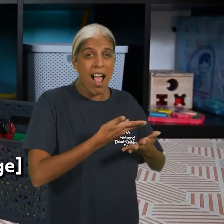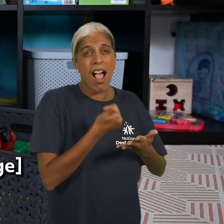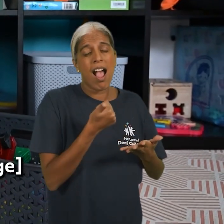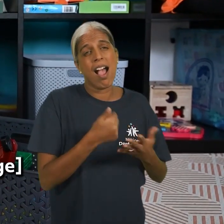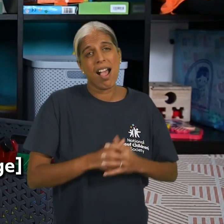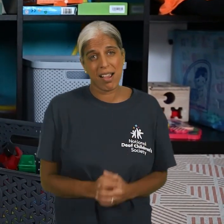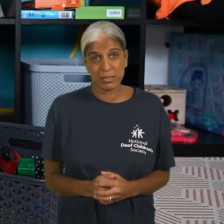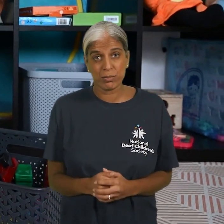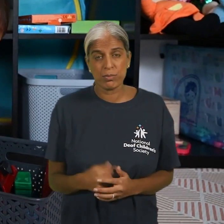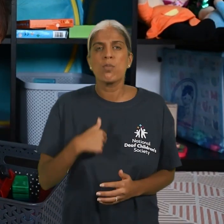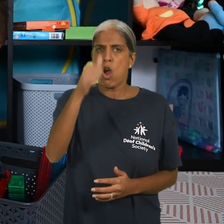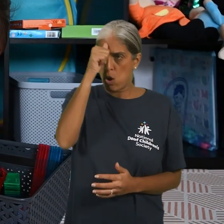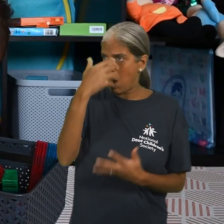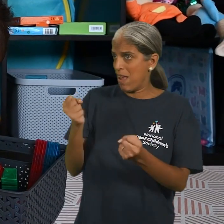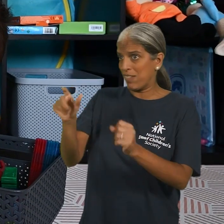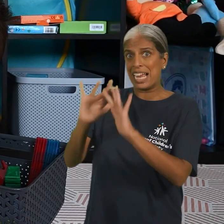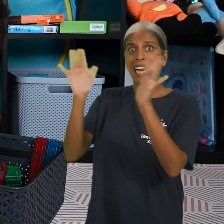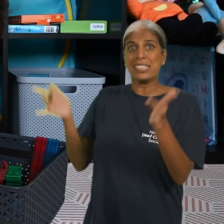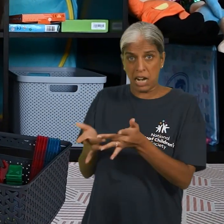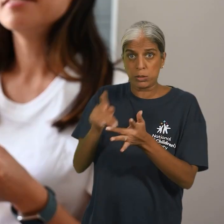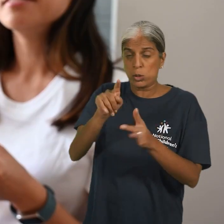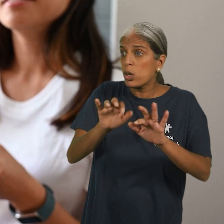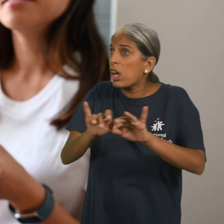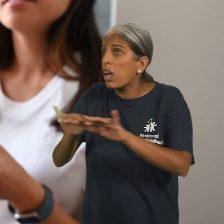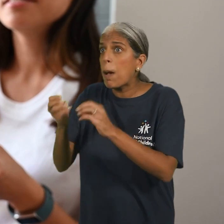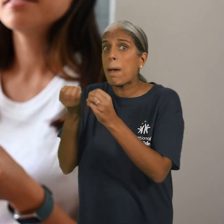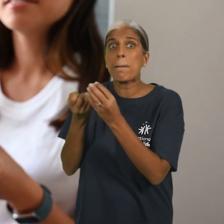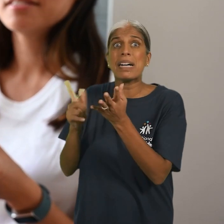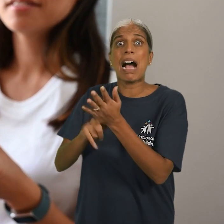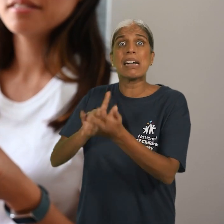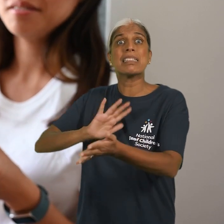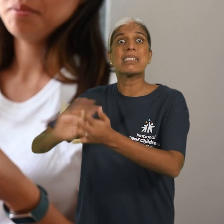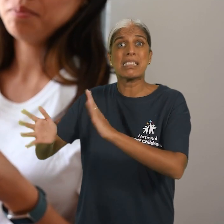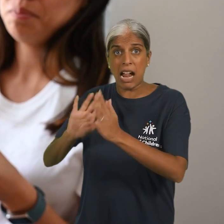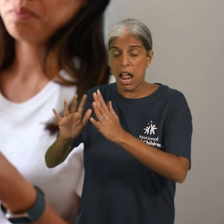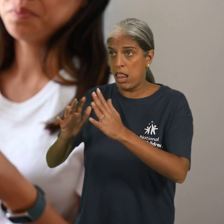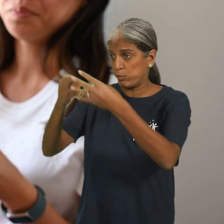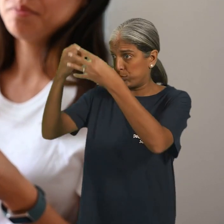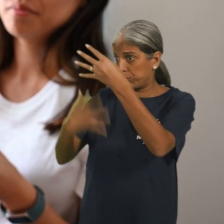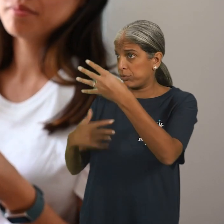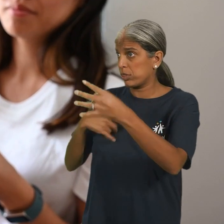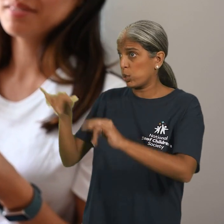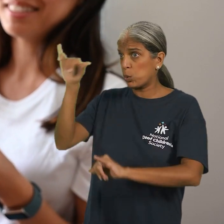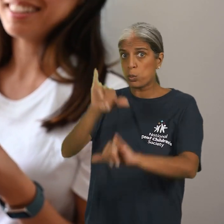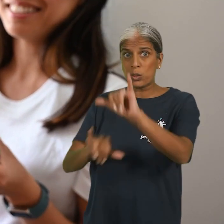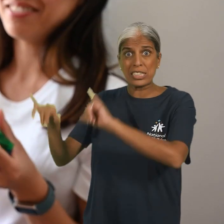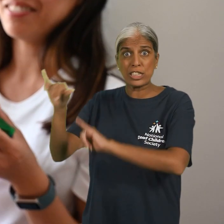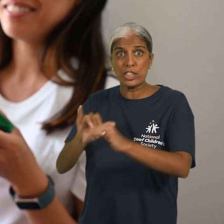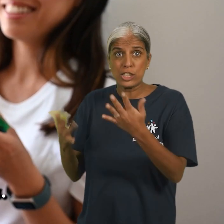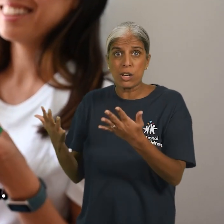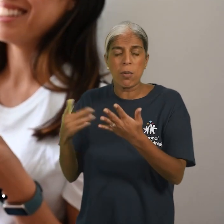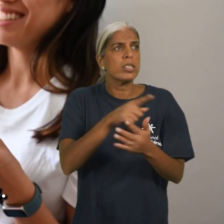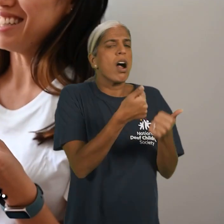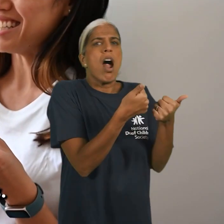Ella. And I know we have the internet, but you know, you Google BSL and there's so many different things to